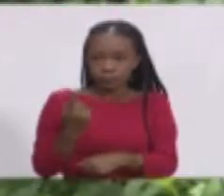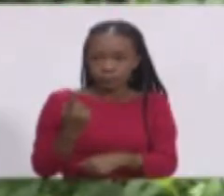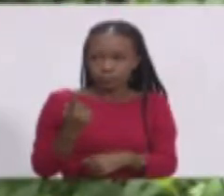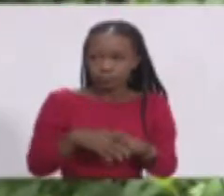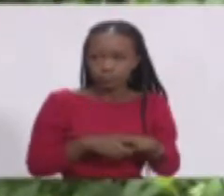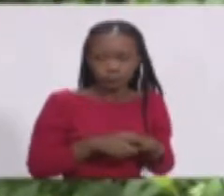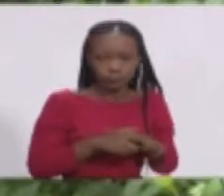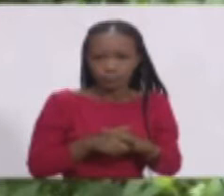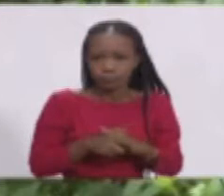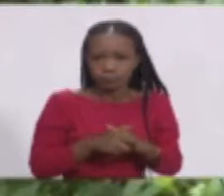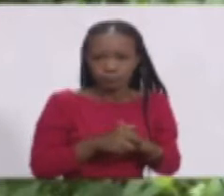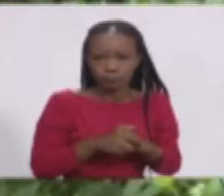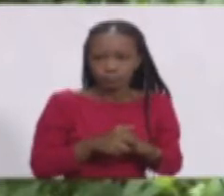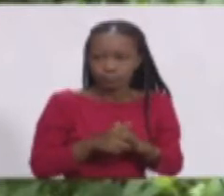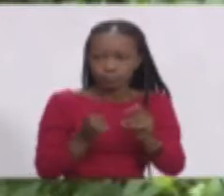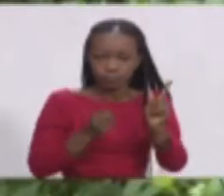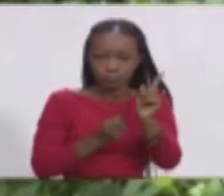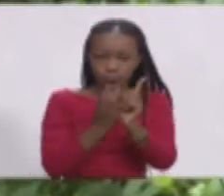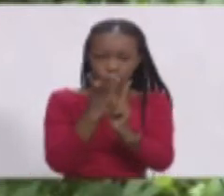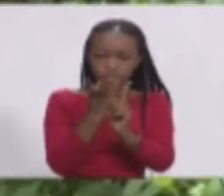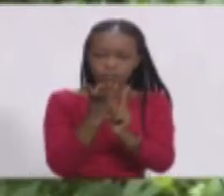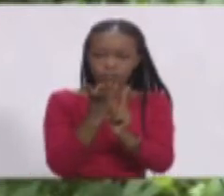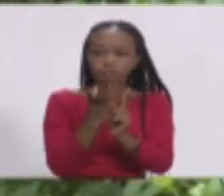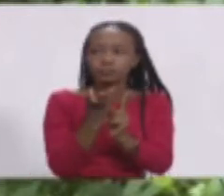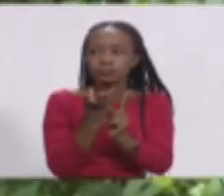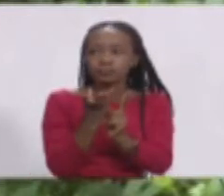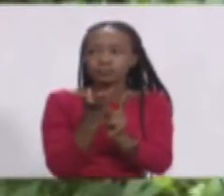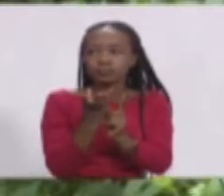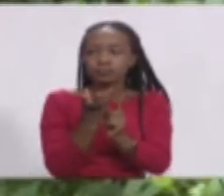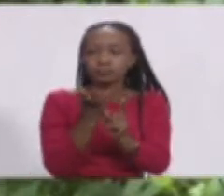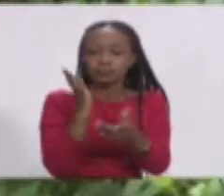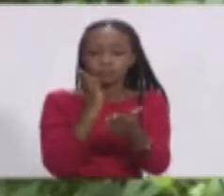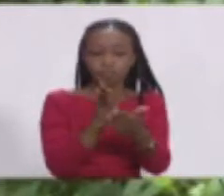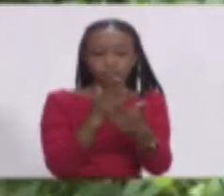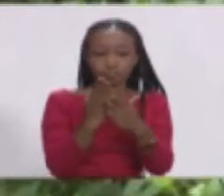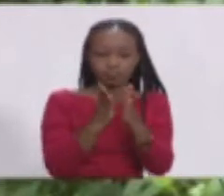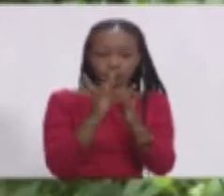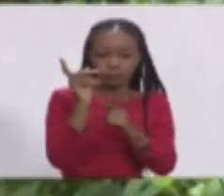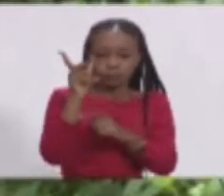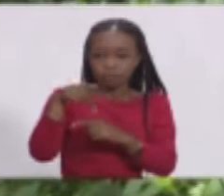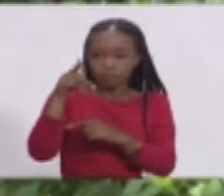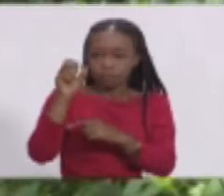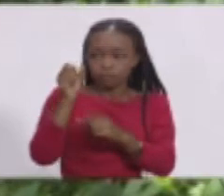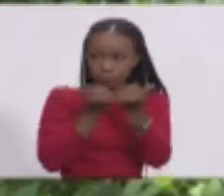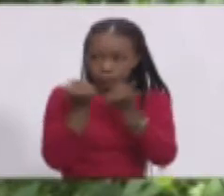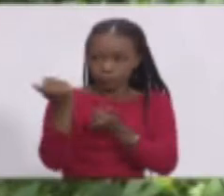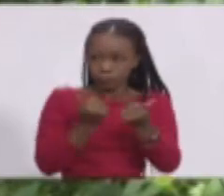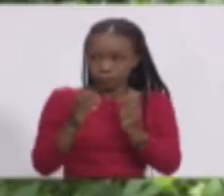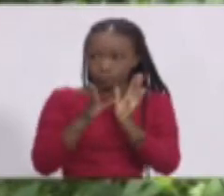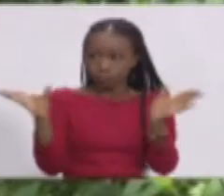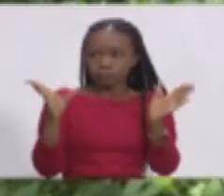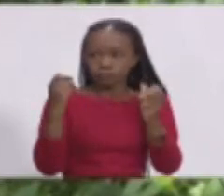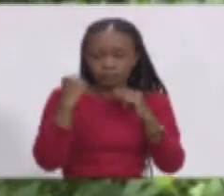The disorganization yesterday really exposed our Achilles heel, that our public transport systems are not